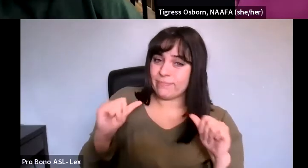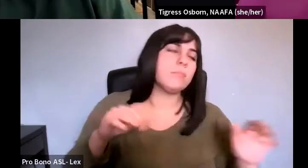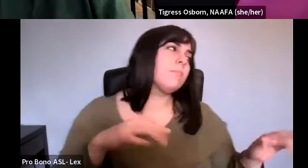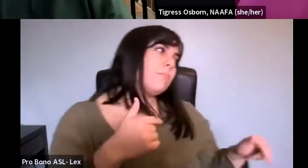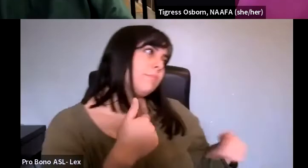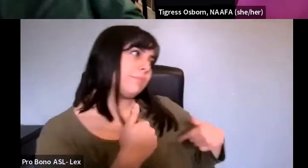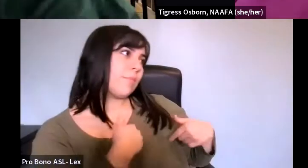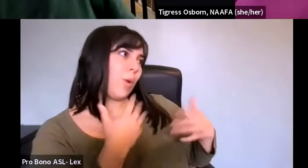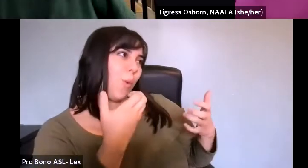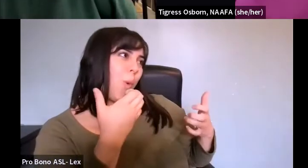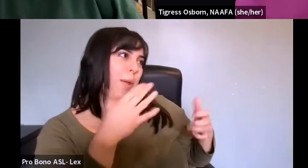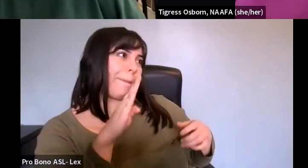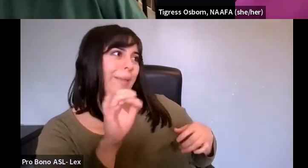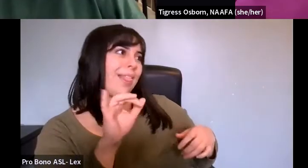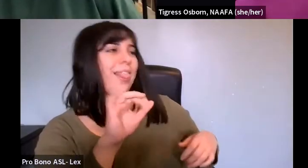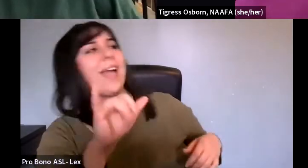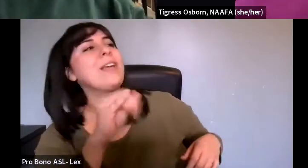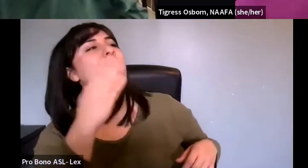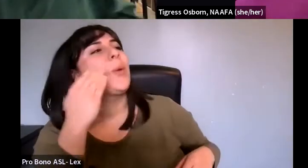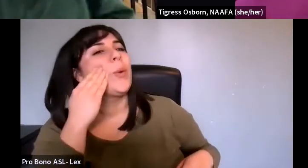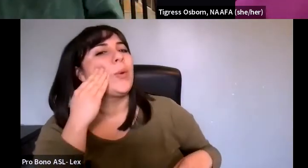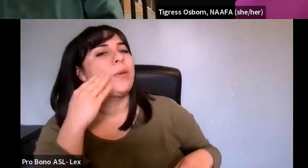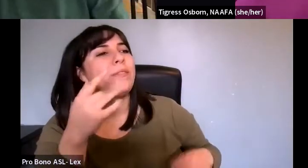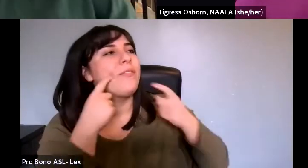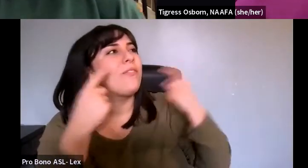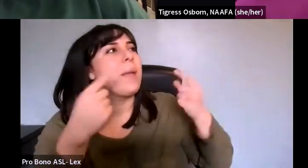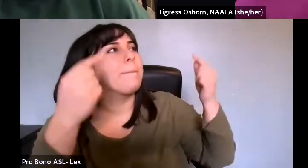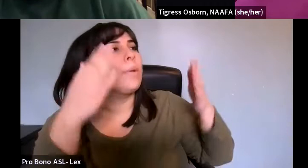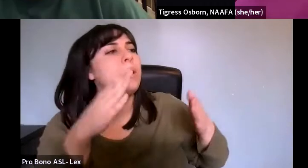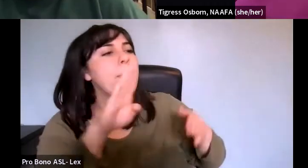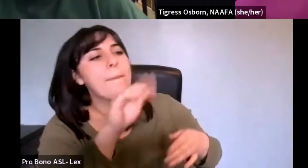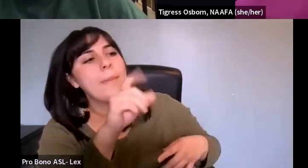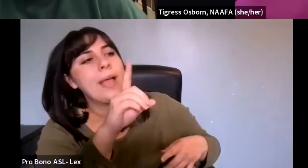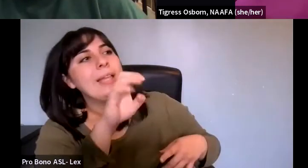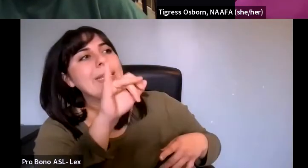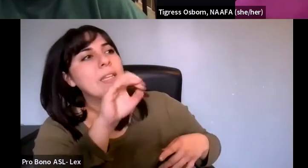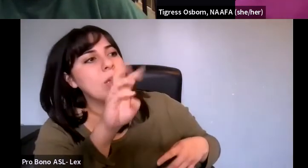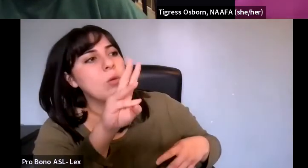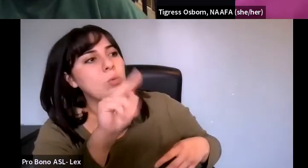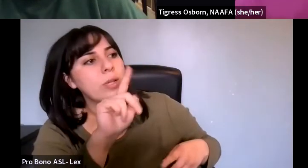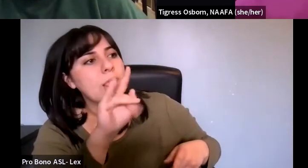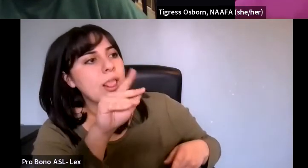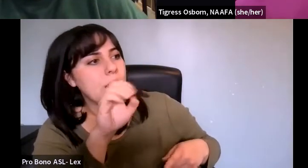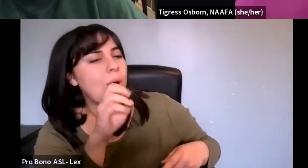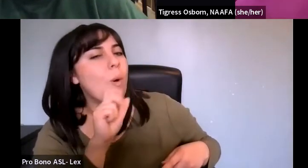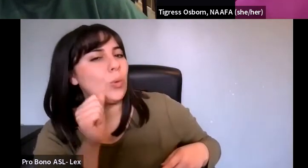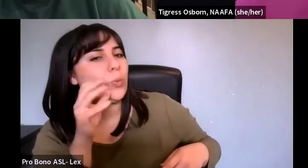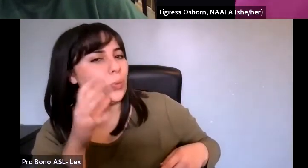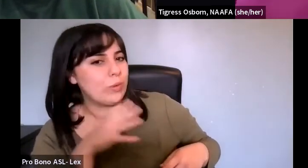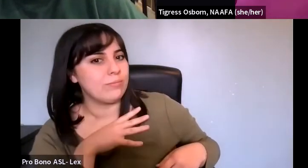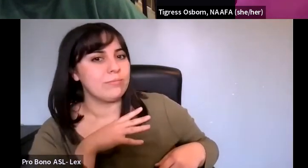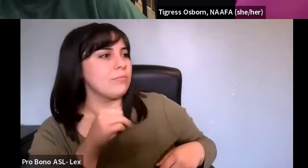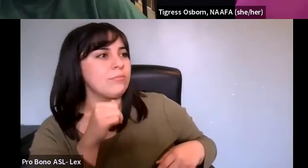I want to be like Batty Winkle. Look up Batty Winkle, y'all. She's not fat, but she's unapologetic about her life. And okay,